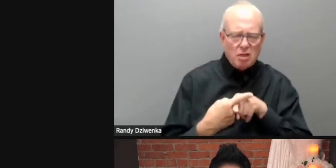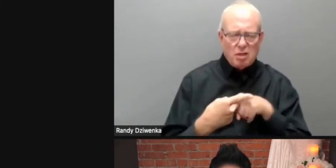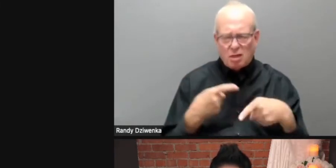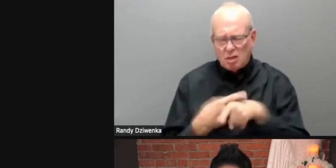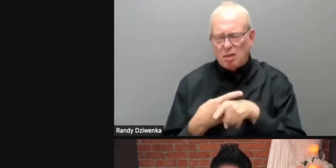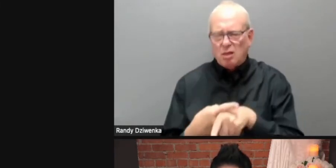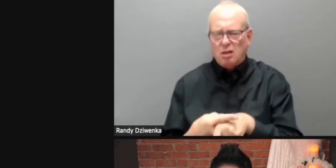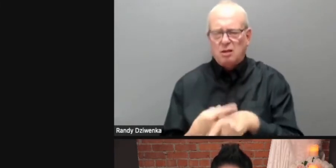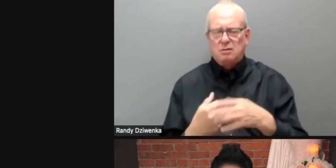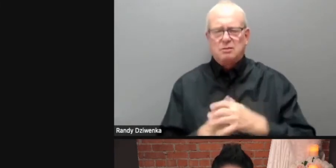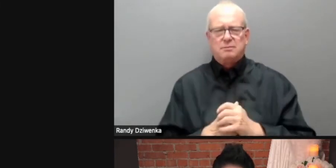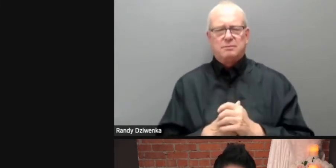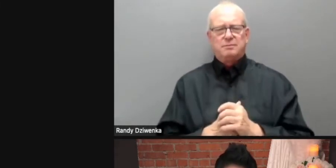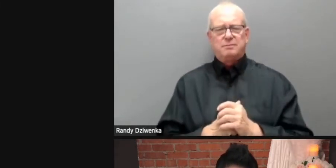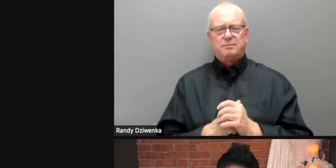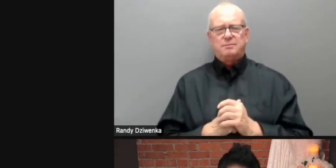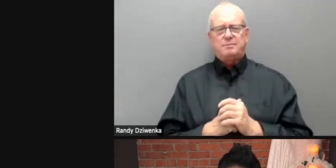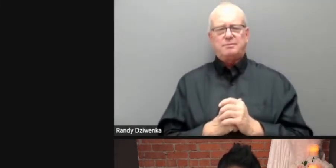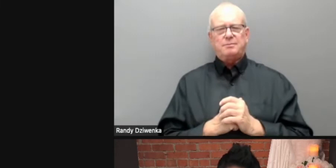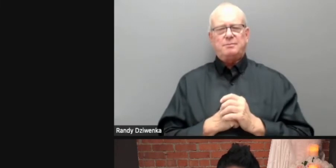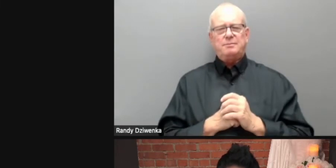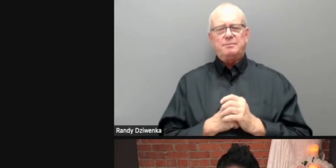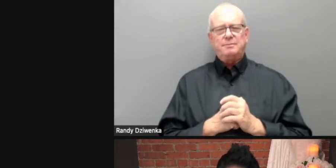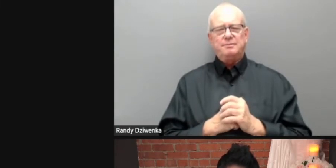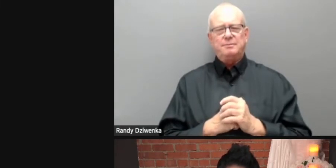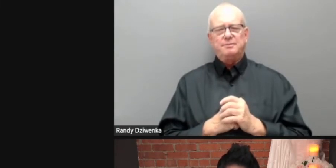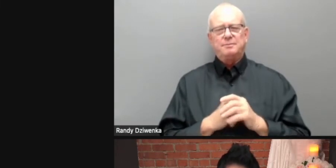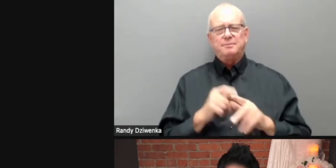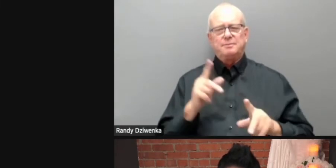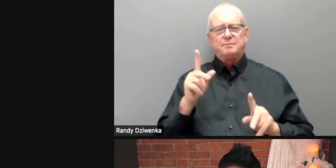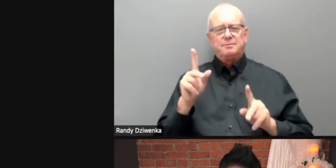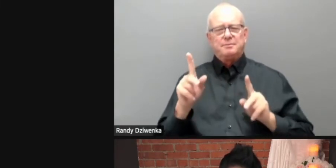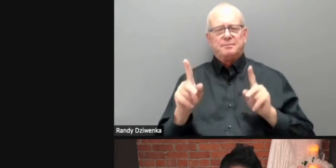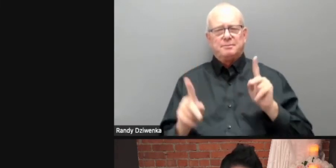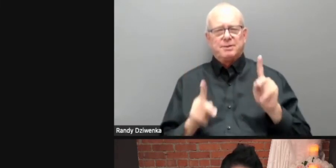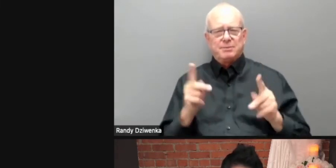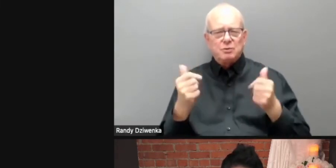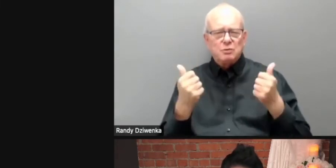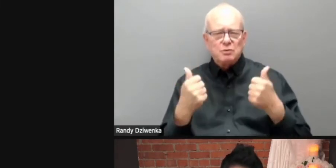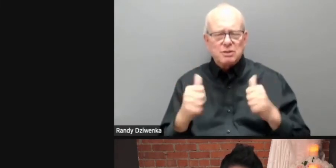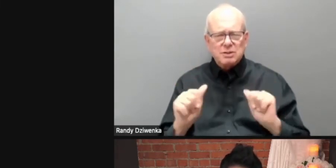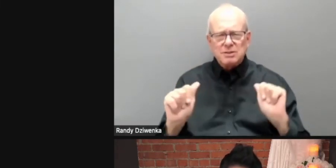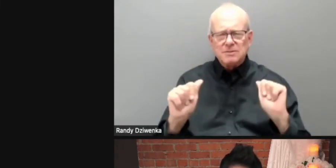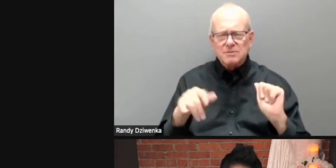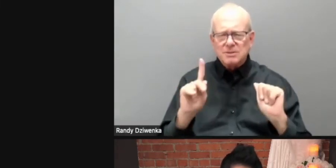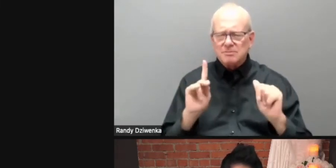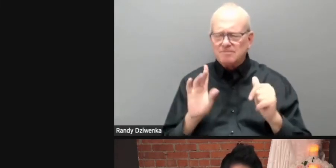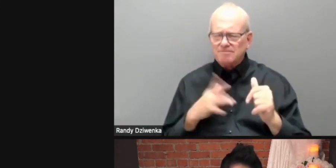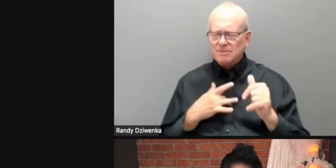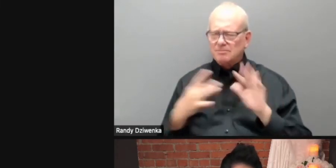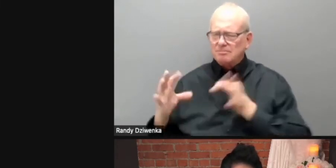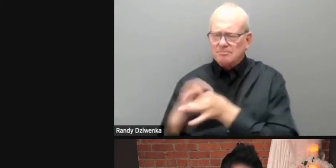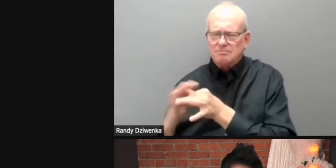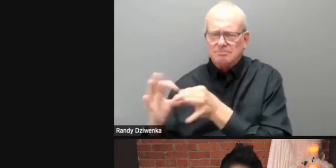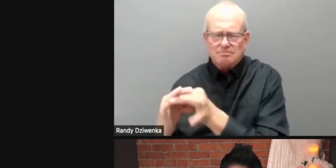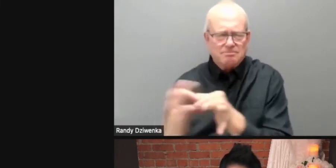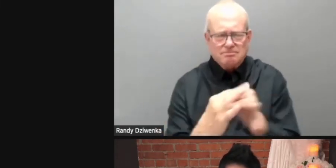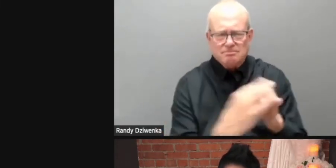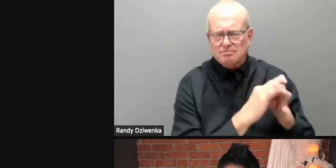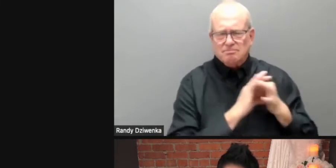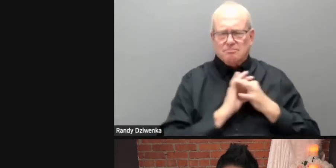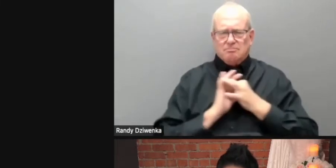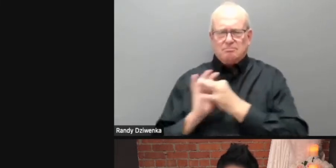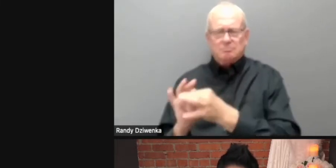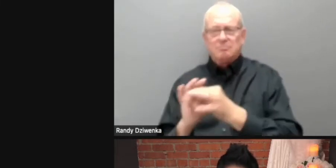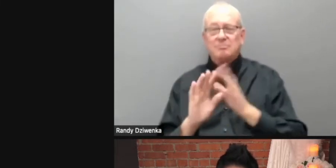and redefined as strategies for survival. This exhibition is currently on until November 27th